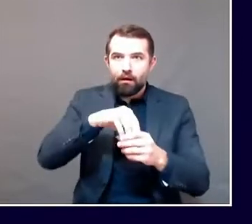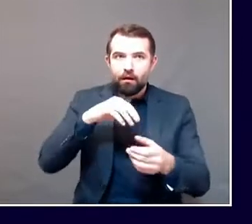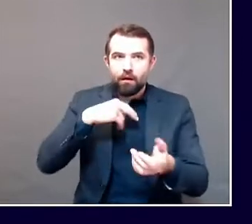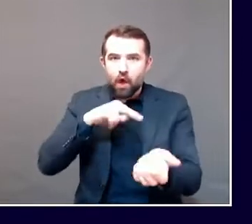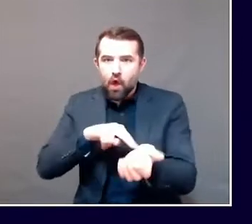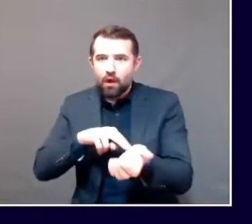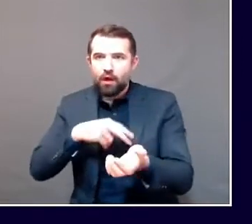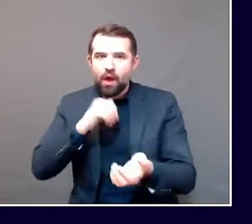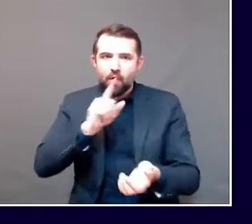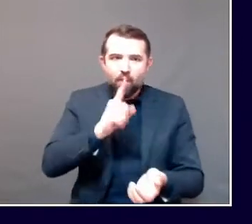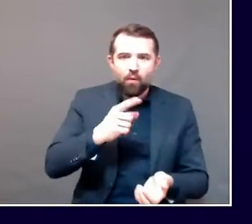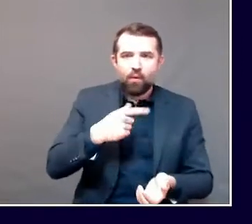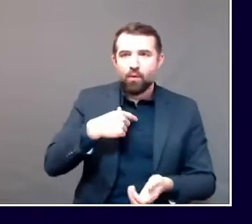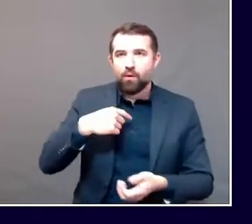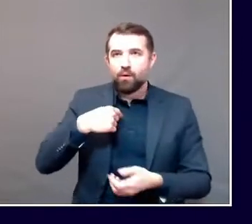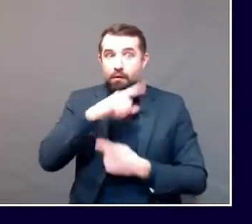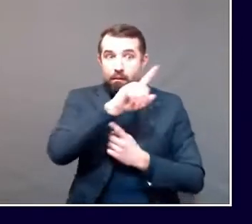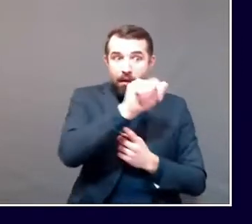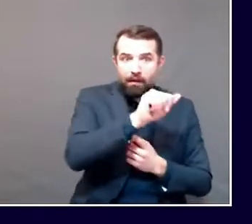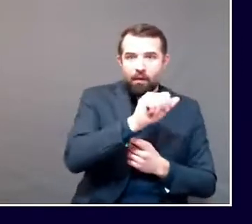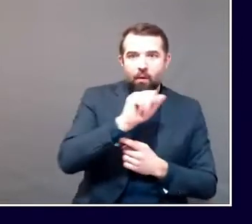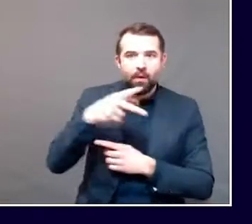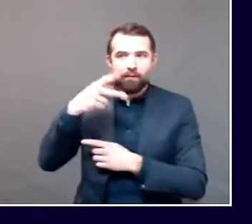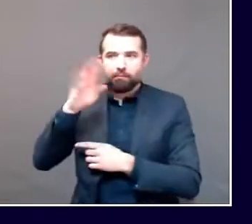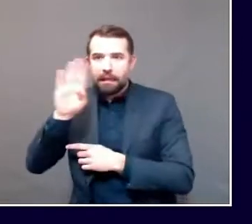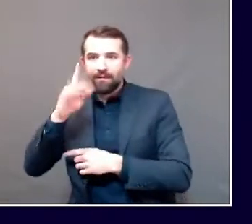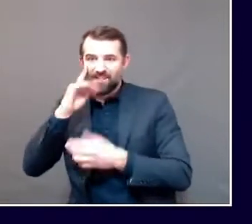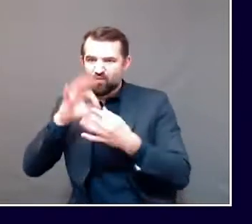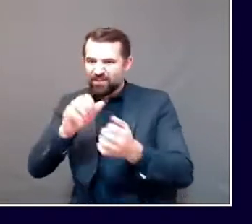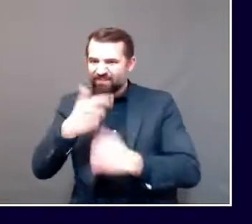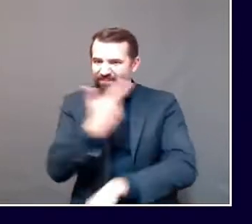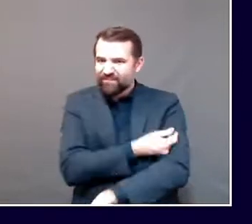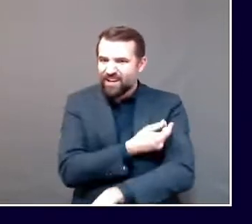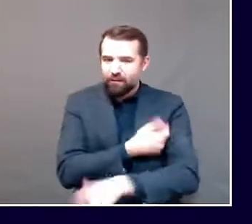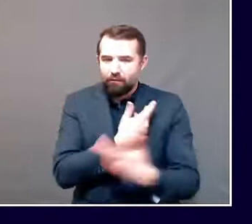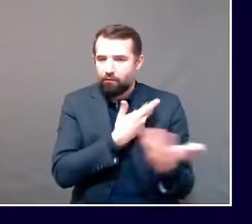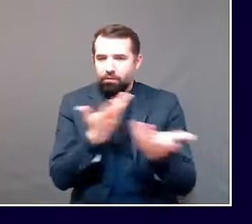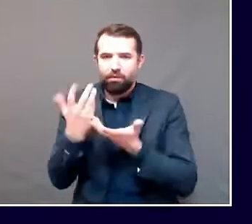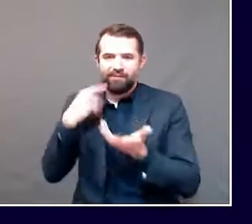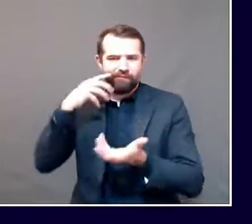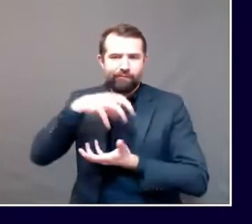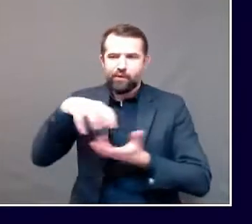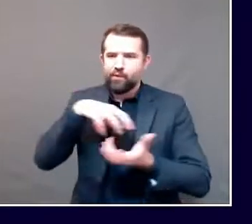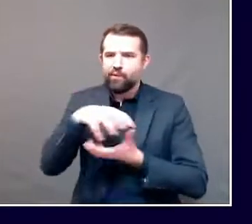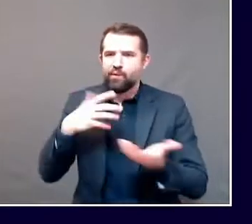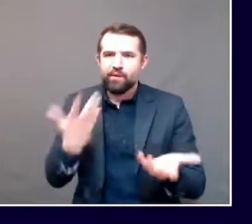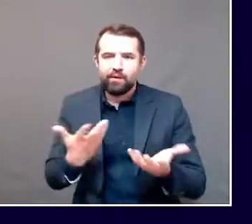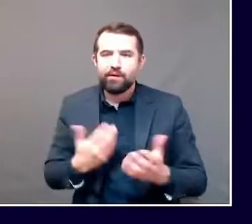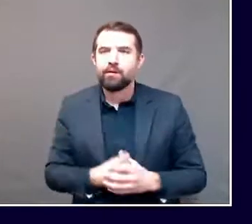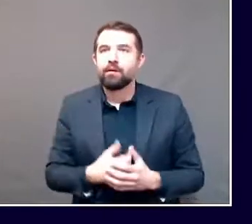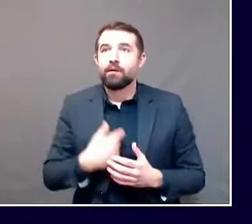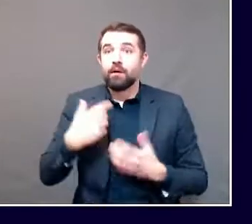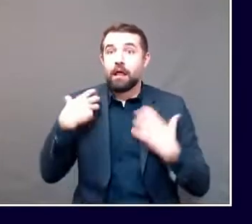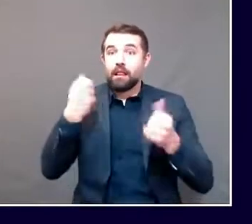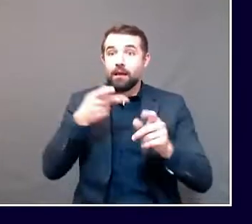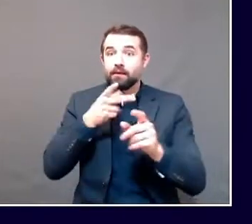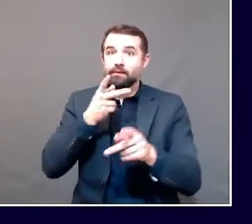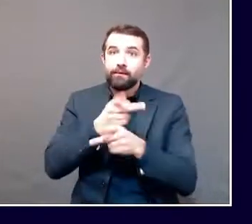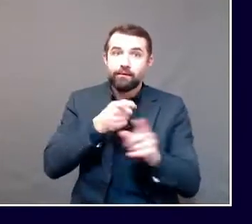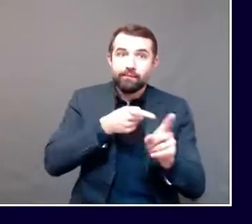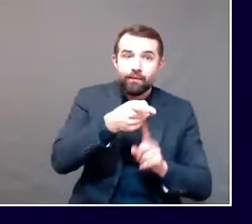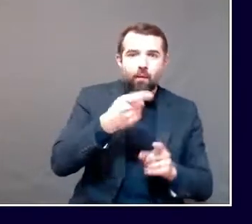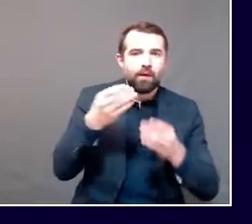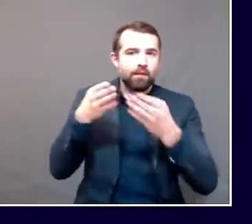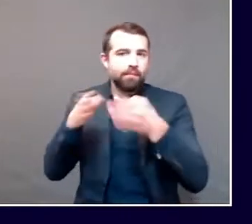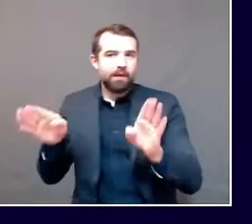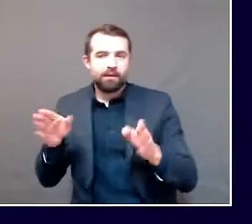given that we're getting these questions from, healthcare professionals and the general public, I know you don't have all the answers right now, but